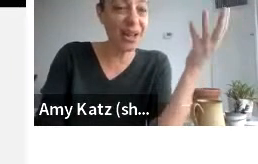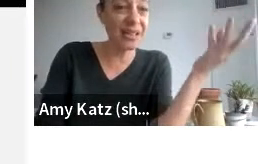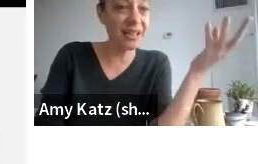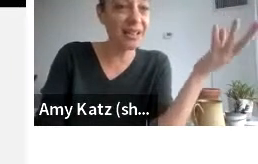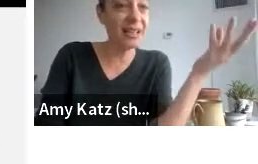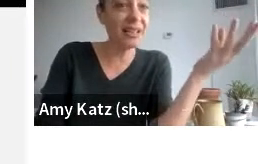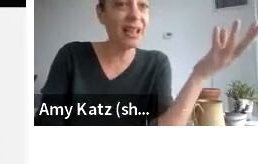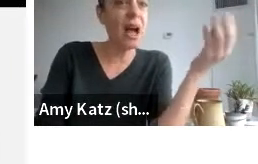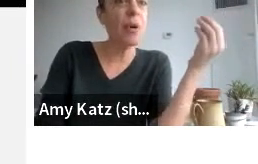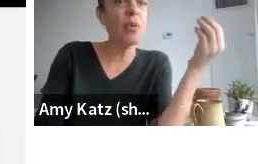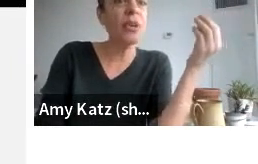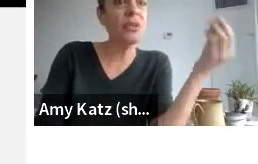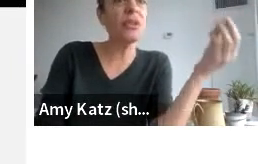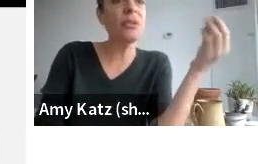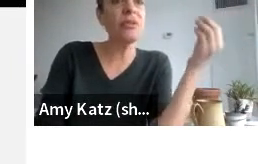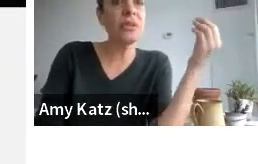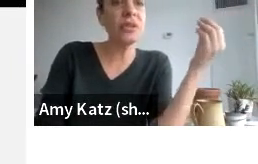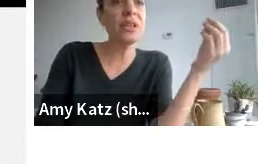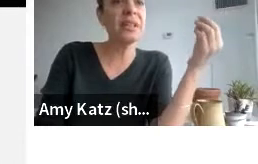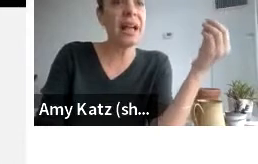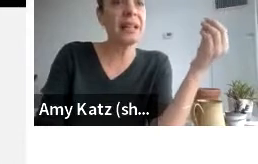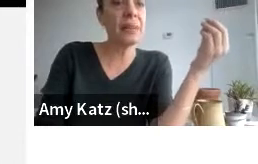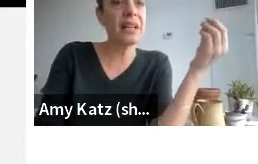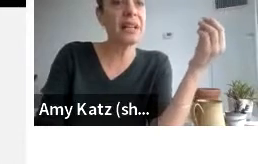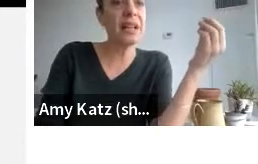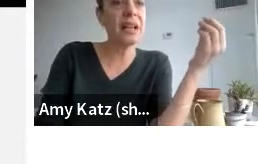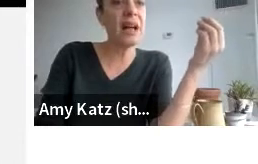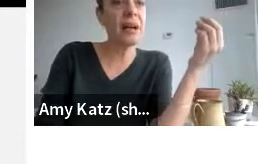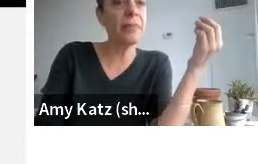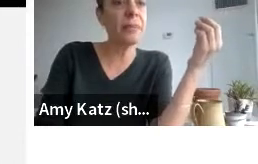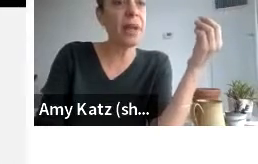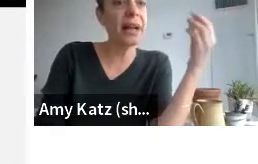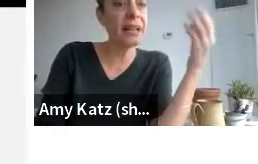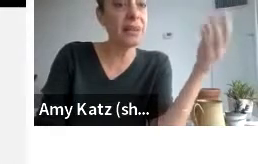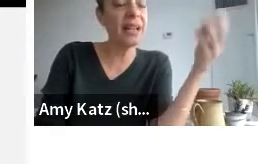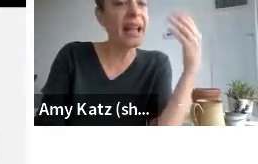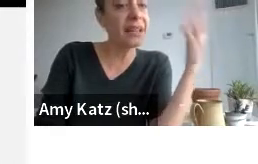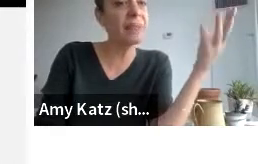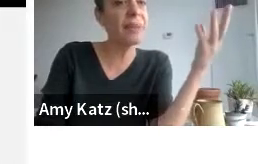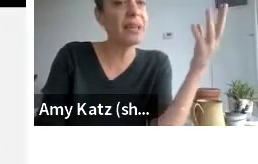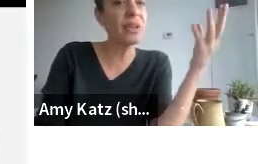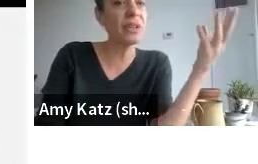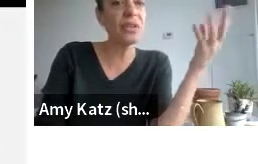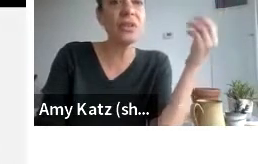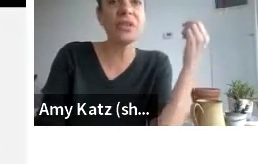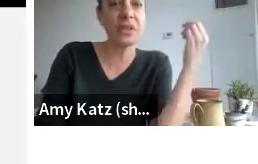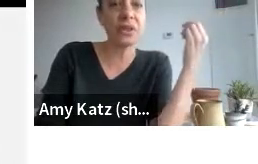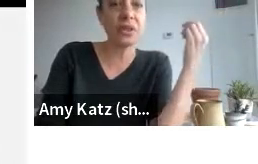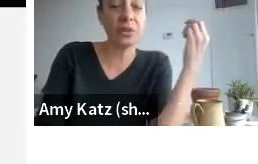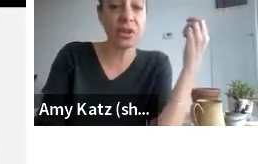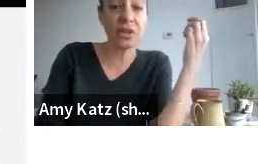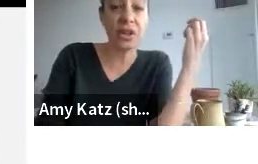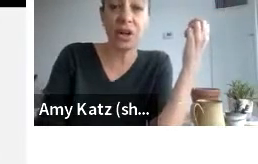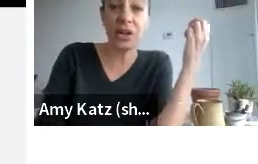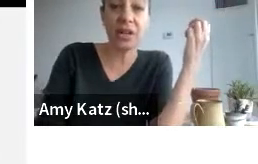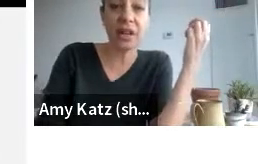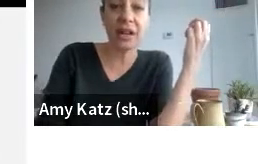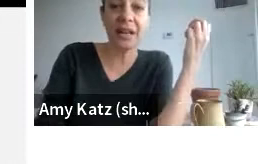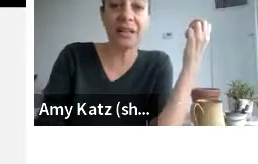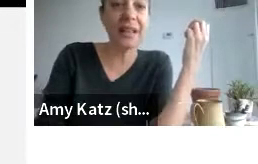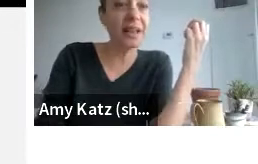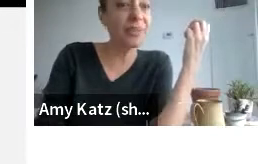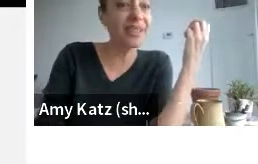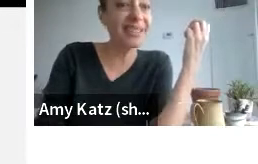those data sets. But what we do know from journalists and academic and independent researchers is that the situation is not